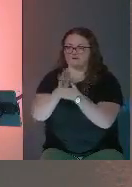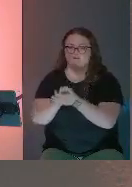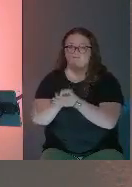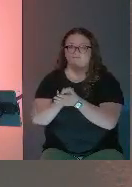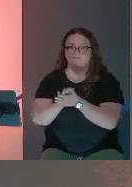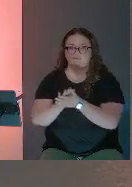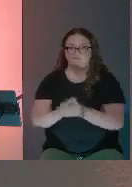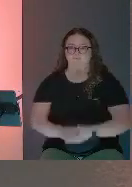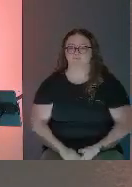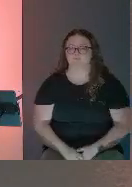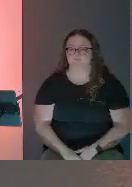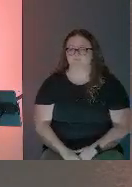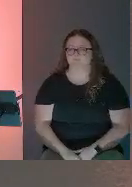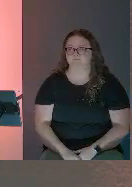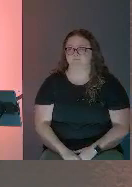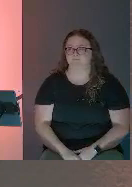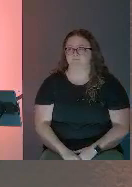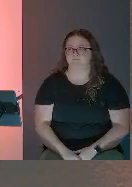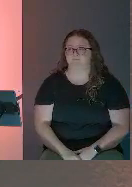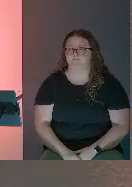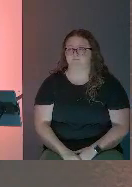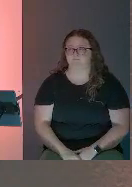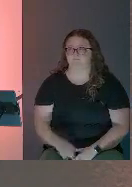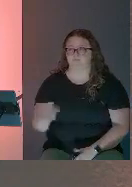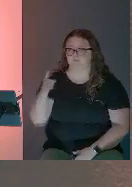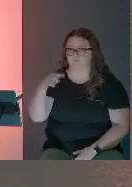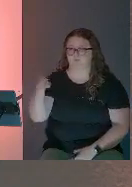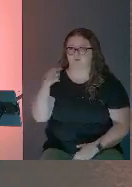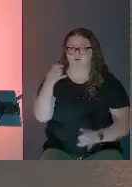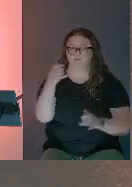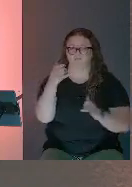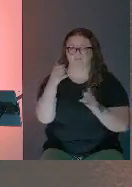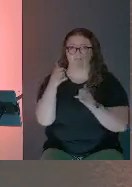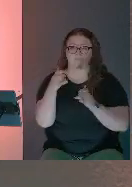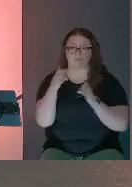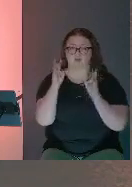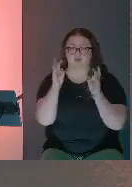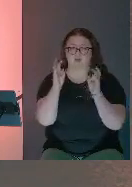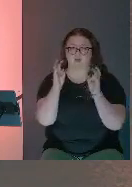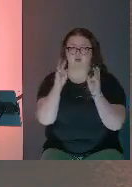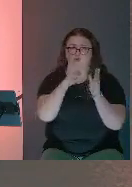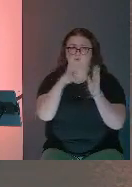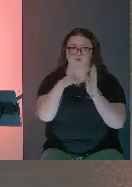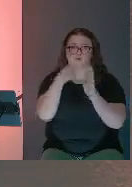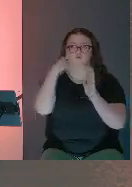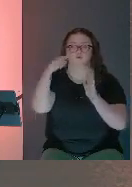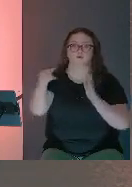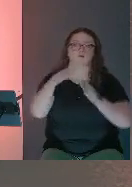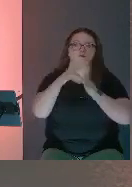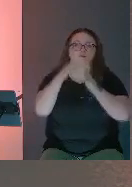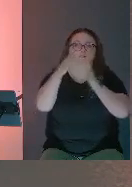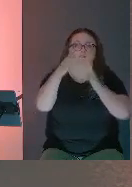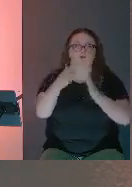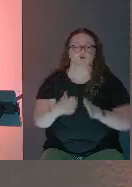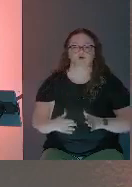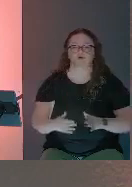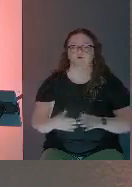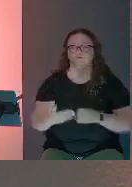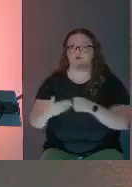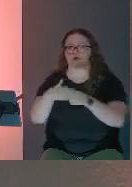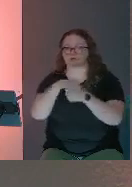you have with your wife. You are playing that role of leader, of covering,